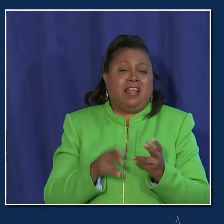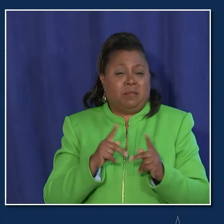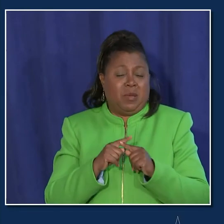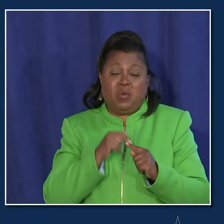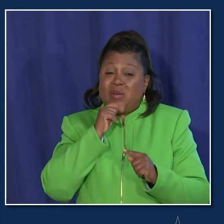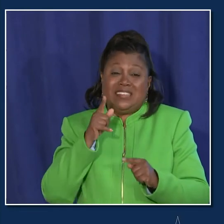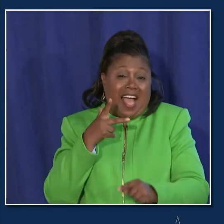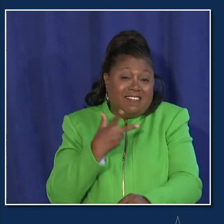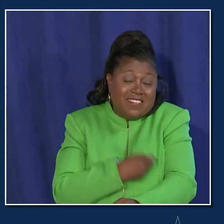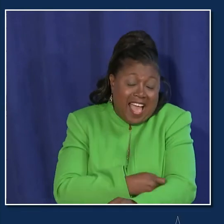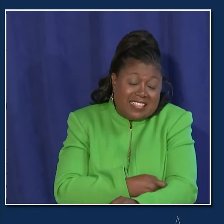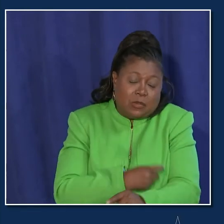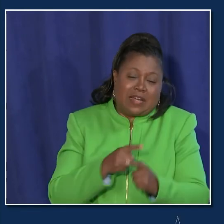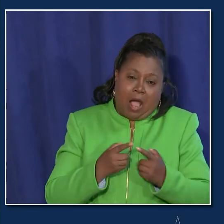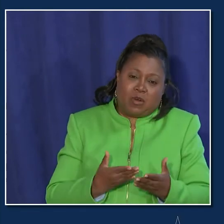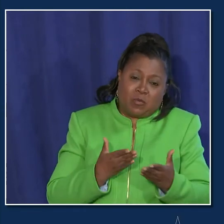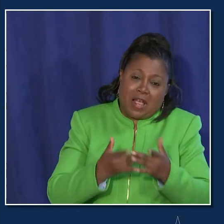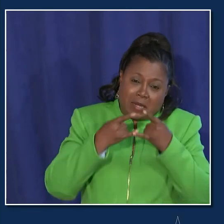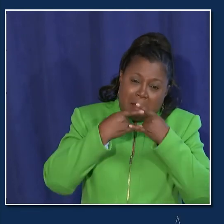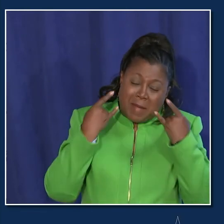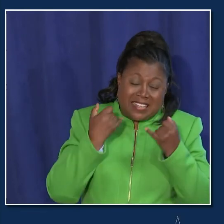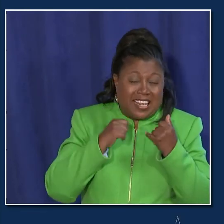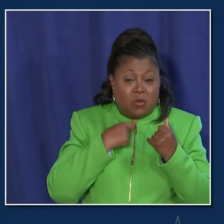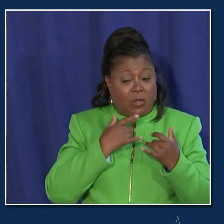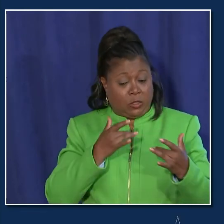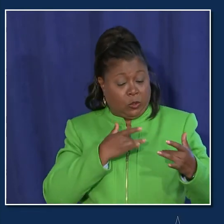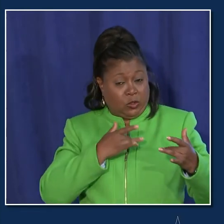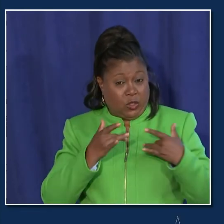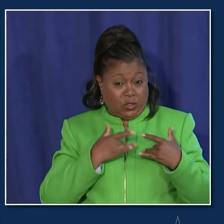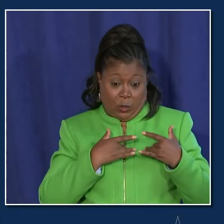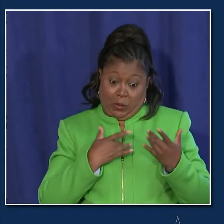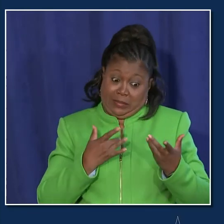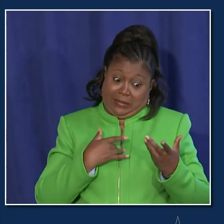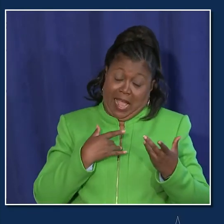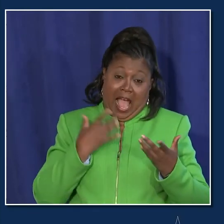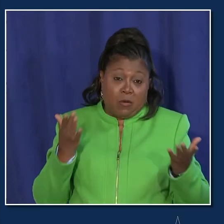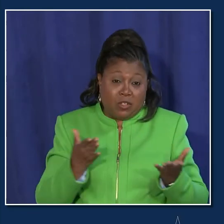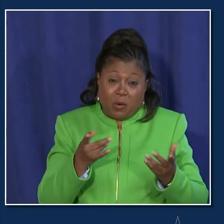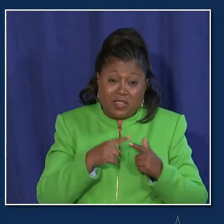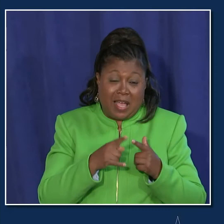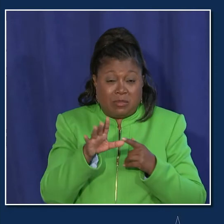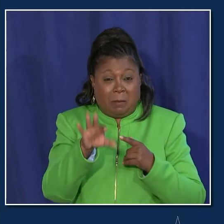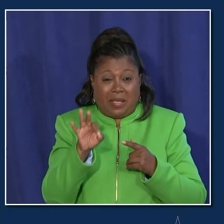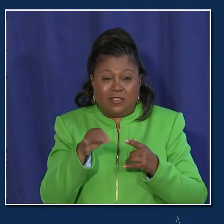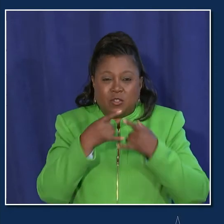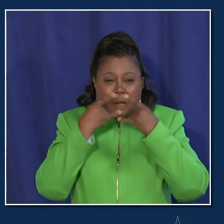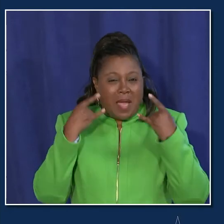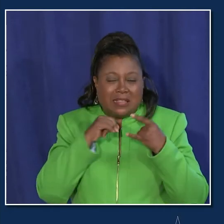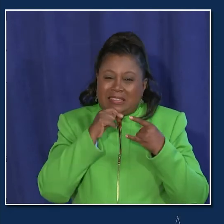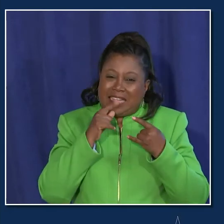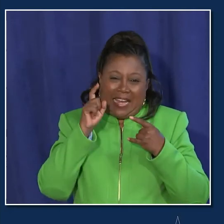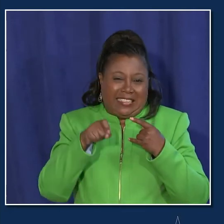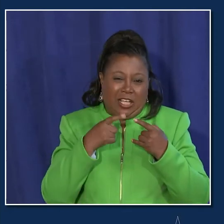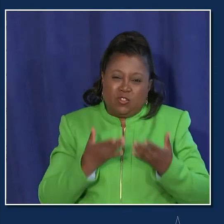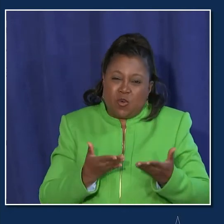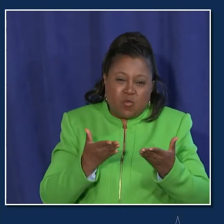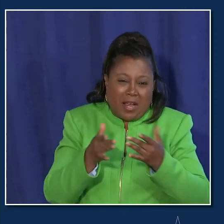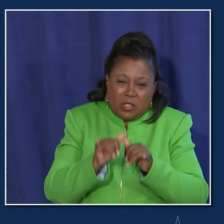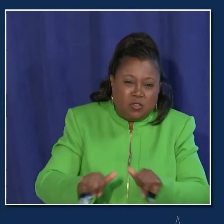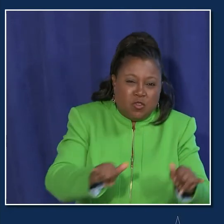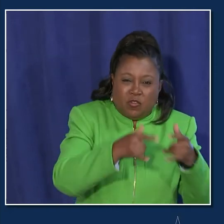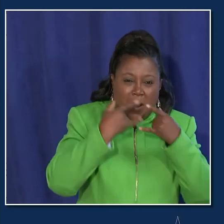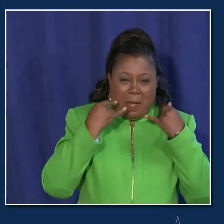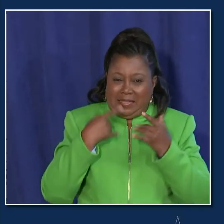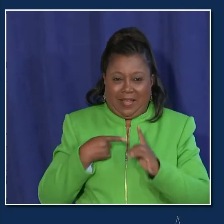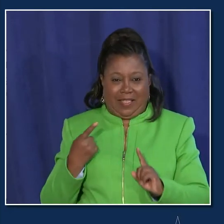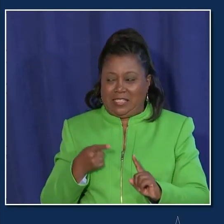are unvaccinated, certainly I would recommend masking, and anybody who's concerned, I would encourage them to choose to mask, but there's not a need to recommend universal masking at this